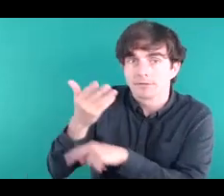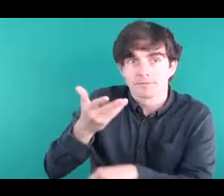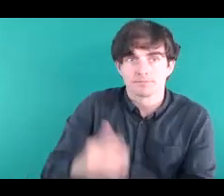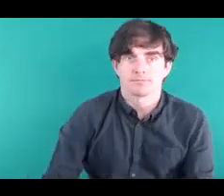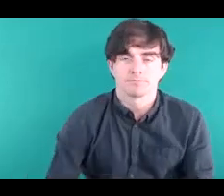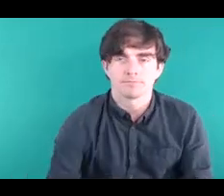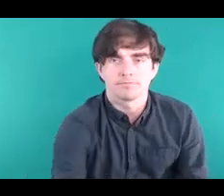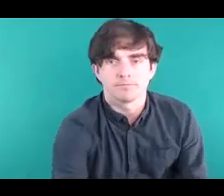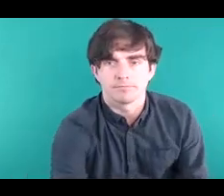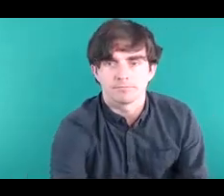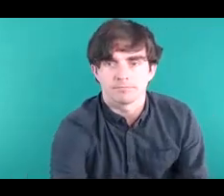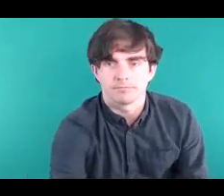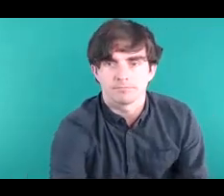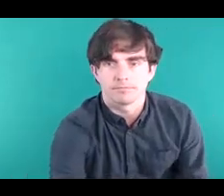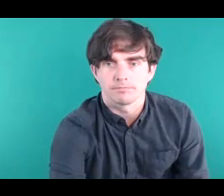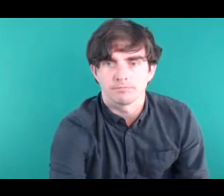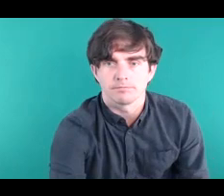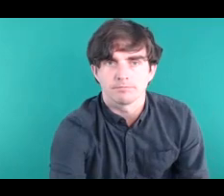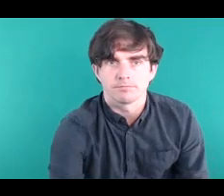data collection is happening now,